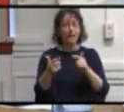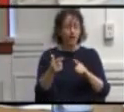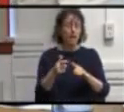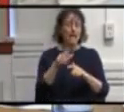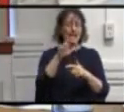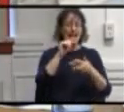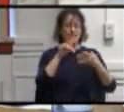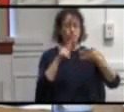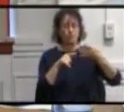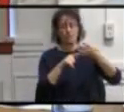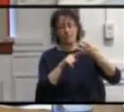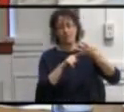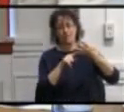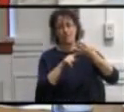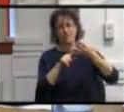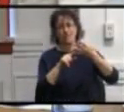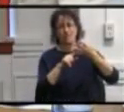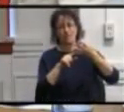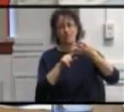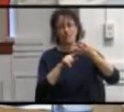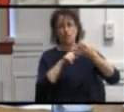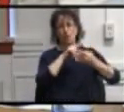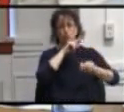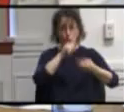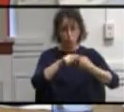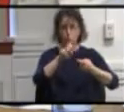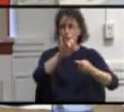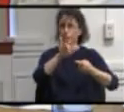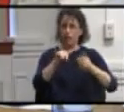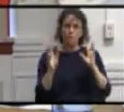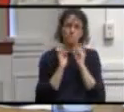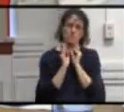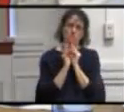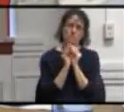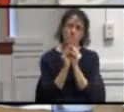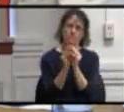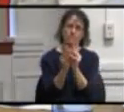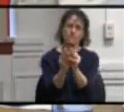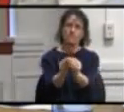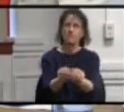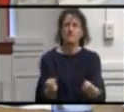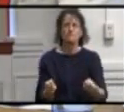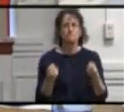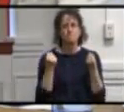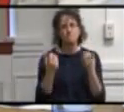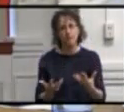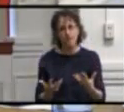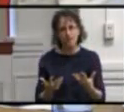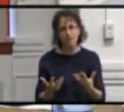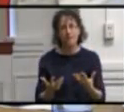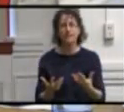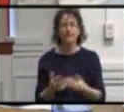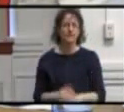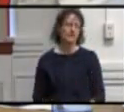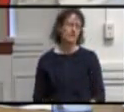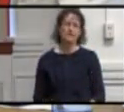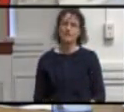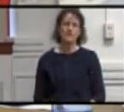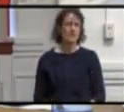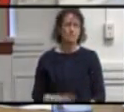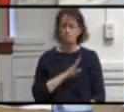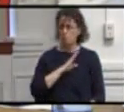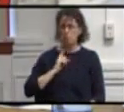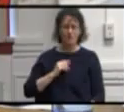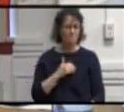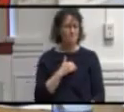April and early July. Probably the board, everybody on the board individually spent at